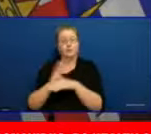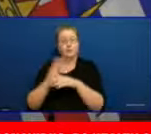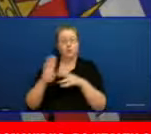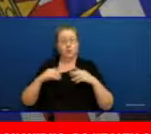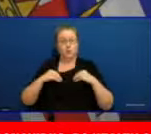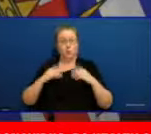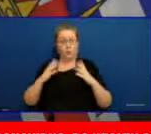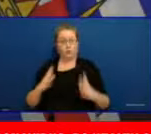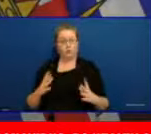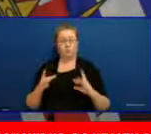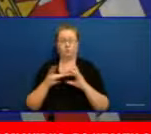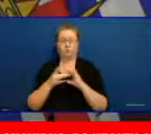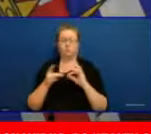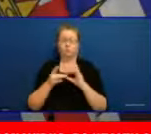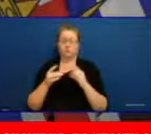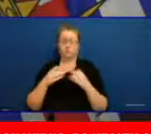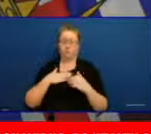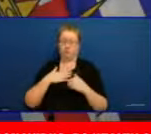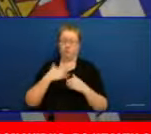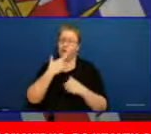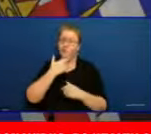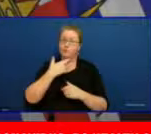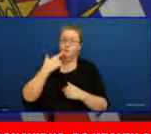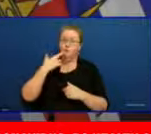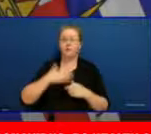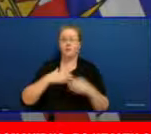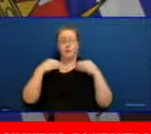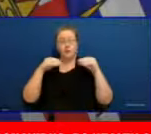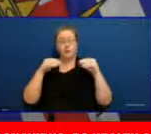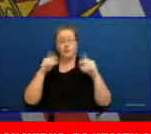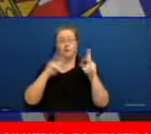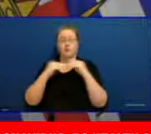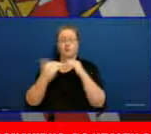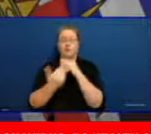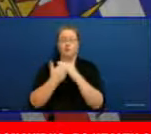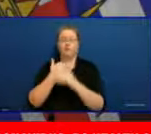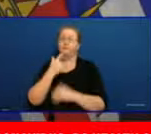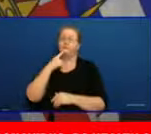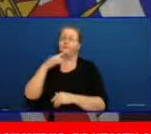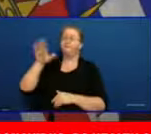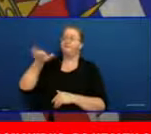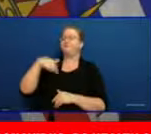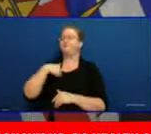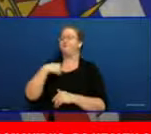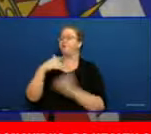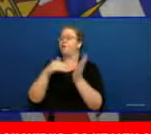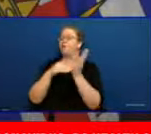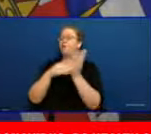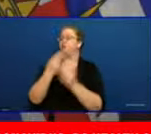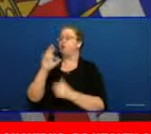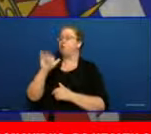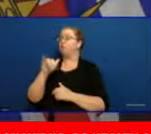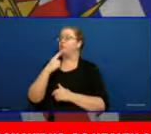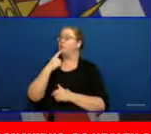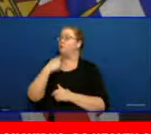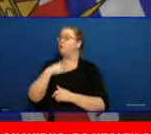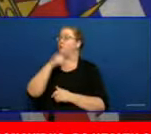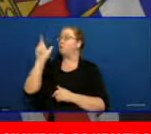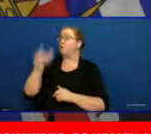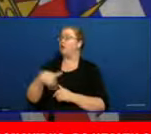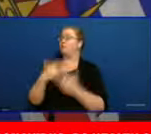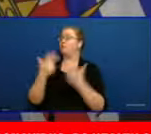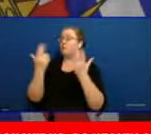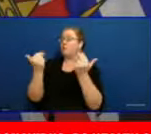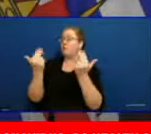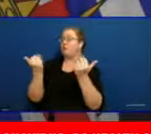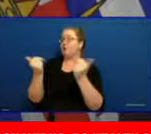that if we don't make it mandatory, people come into my shop or into my restaurant or into my store and say, Bonnie tells